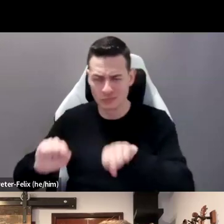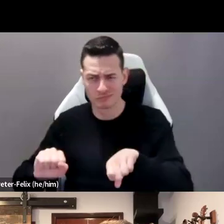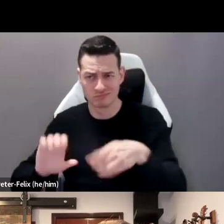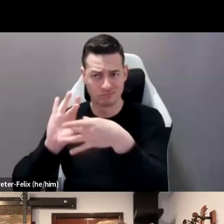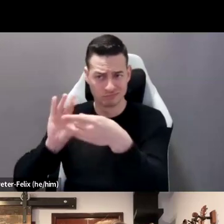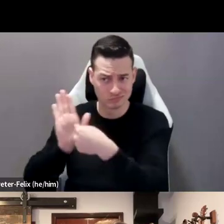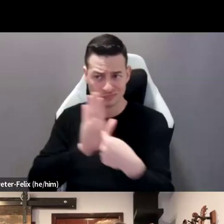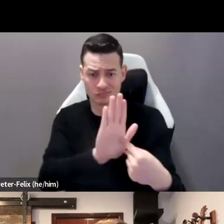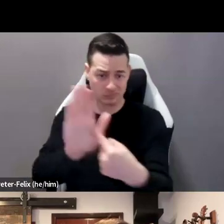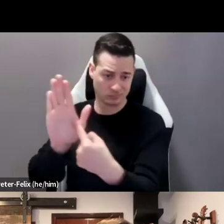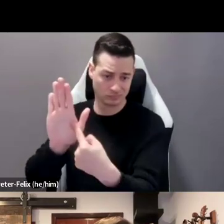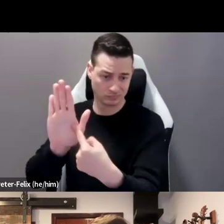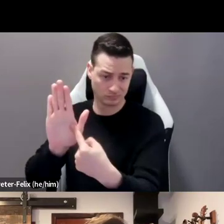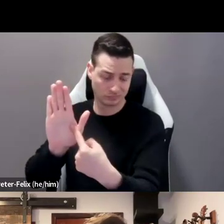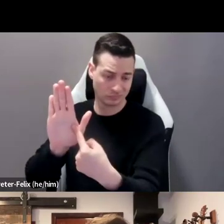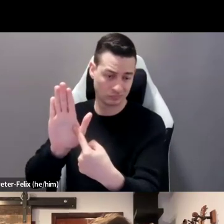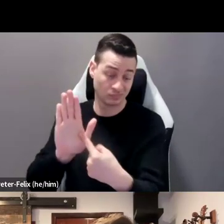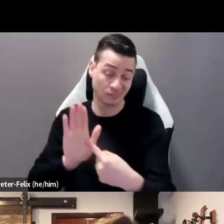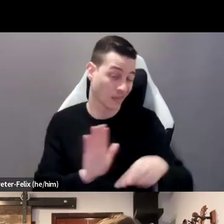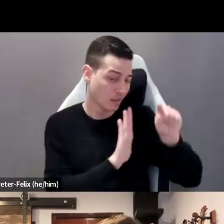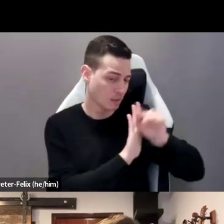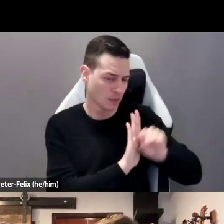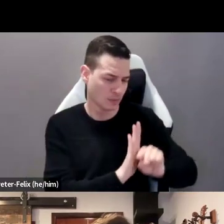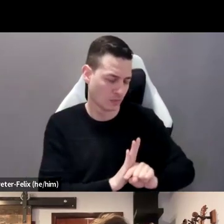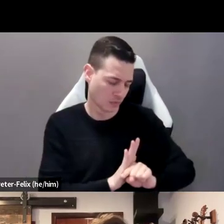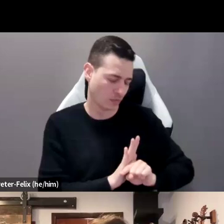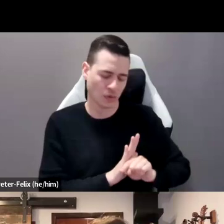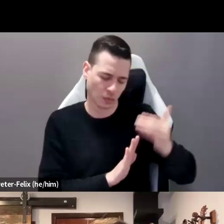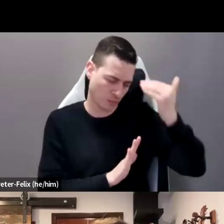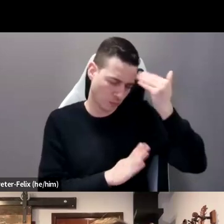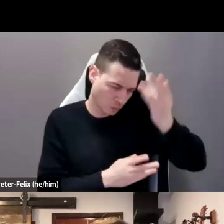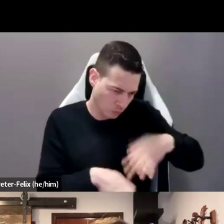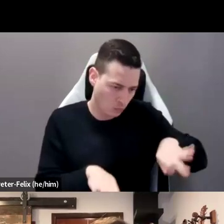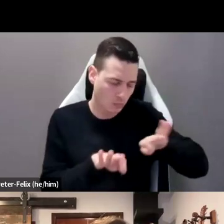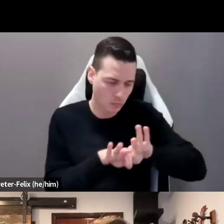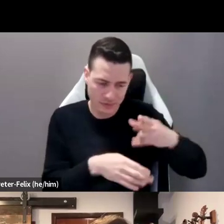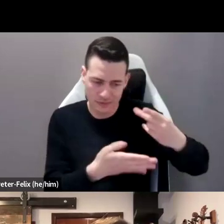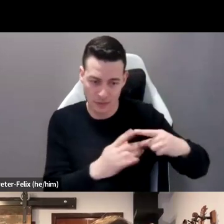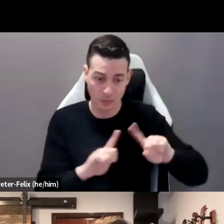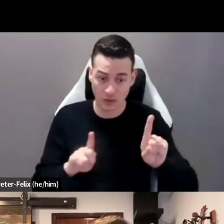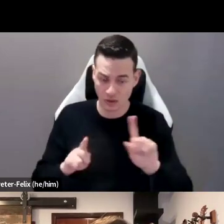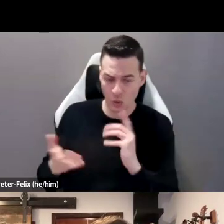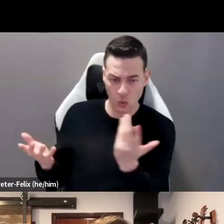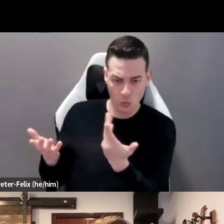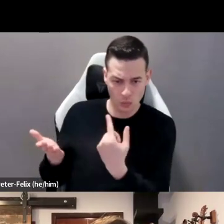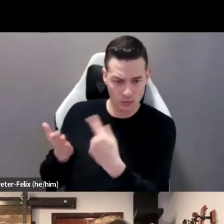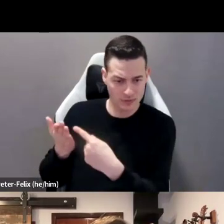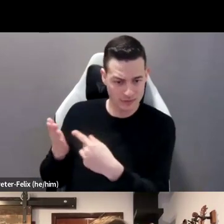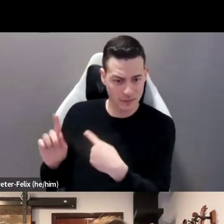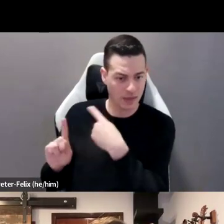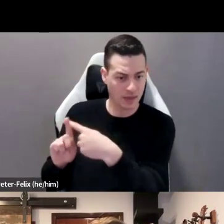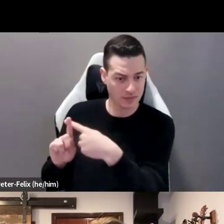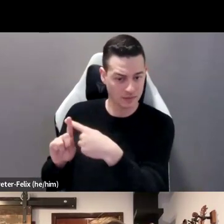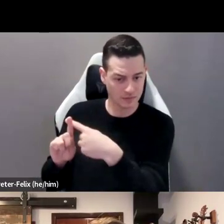can, take home, not to my home, but to the consortium, and then try to see if we can